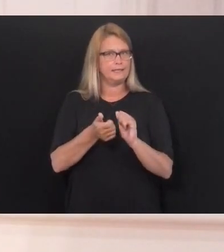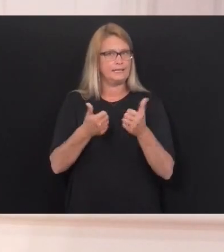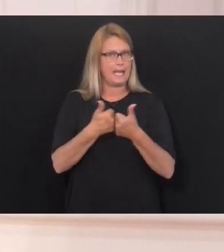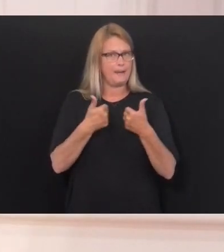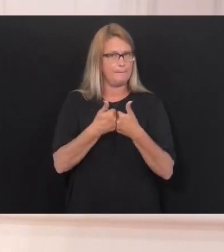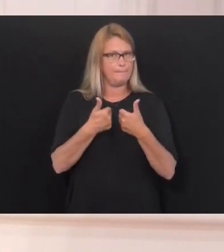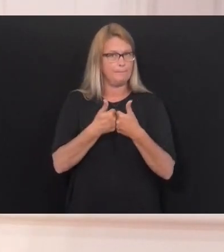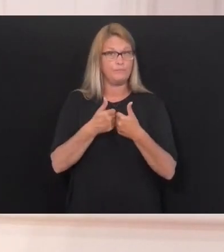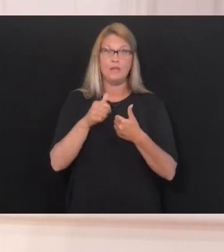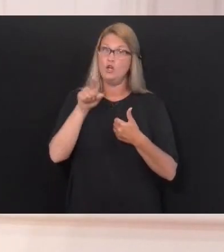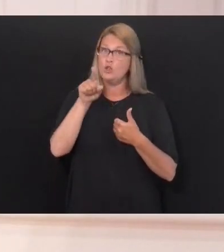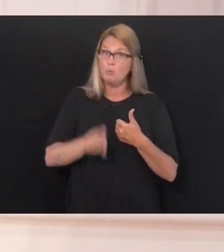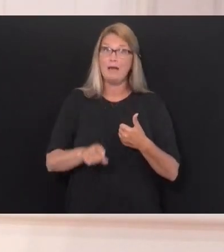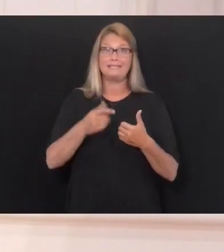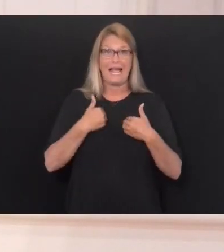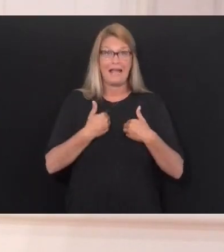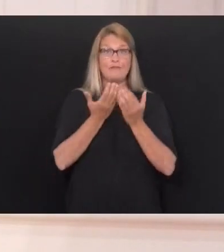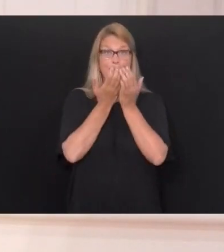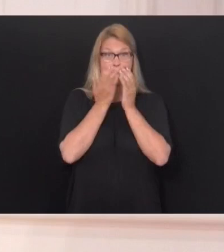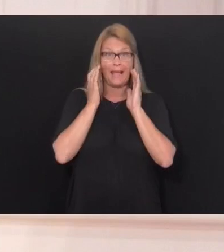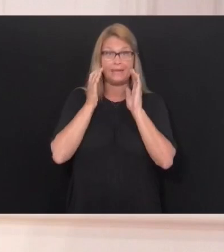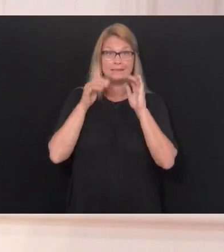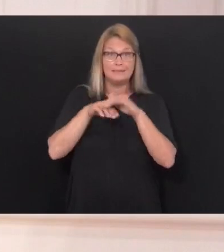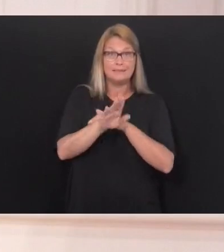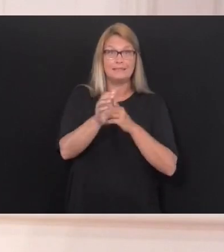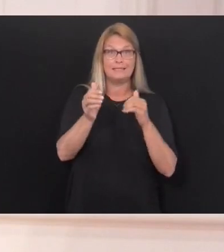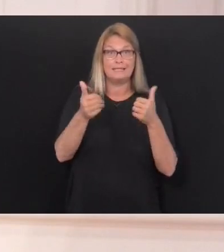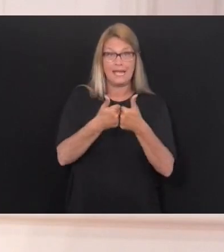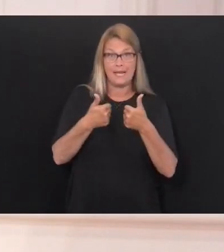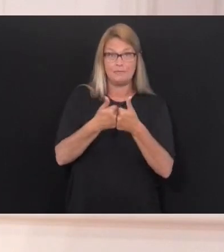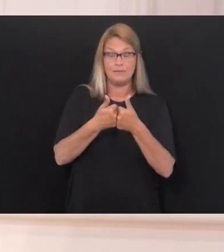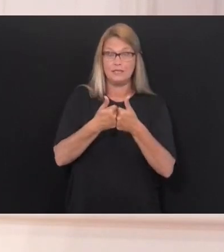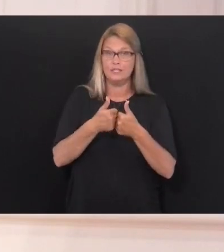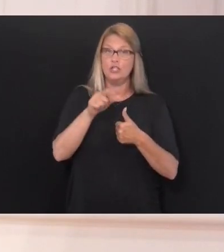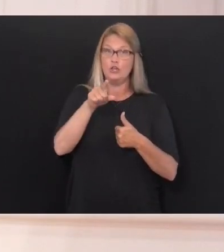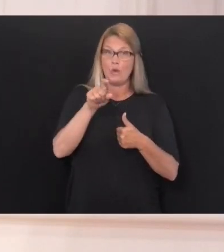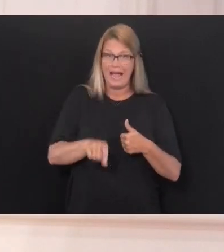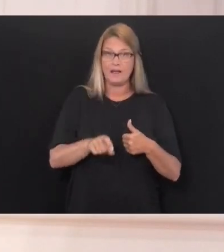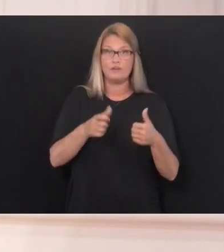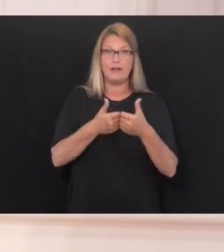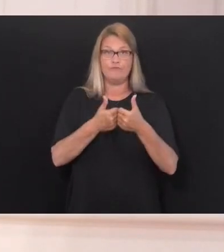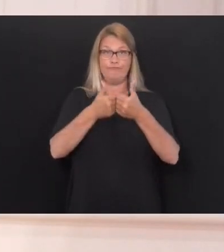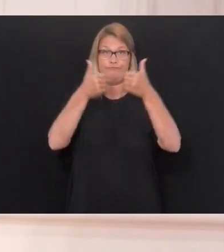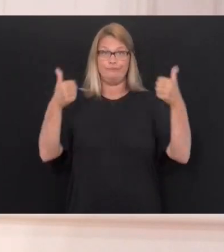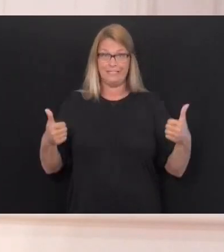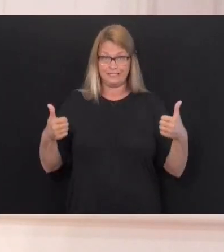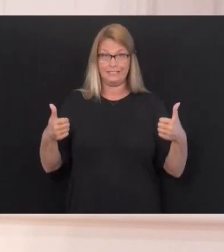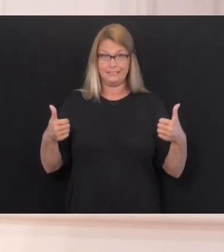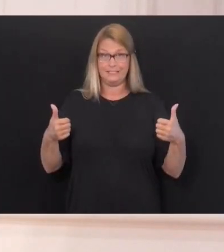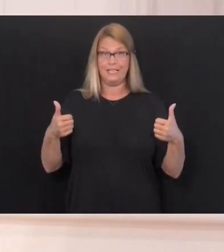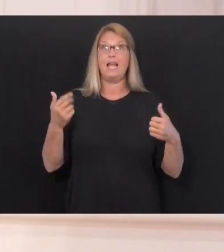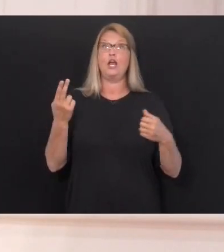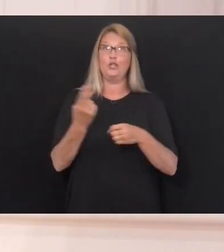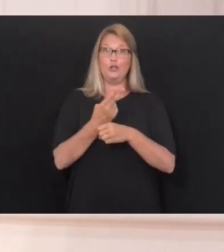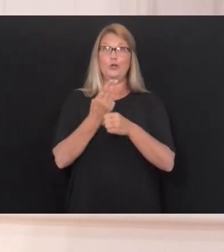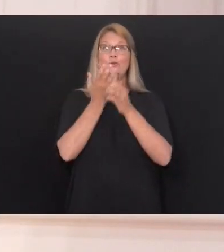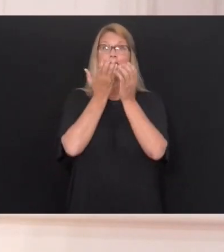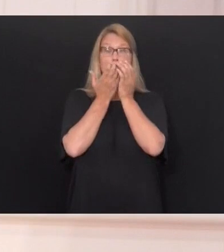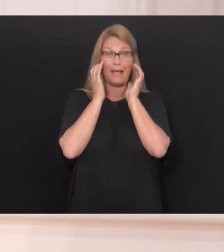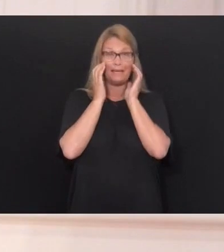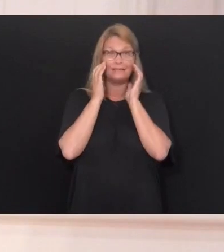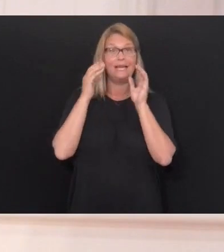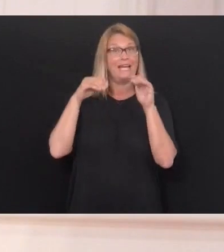protect our kids in every way, and we're going to protect all those that are working with our kids. But we're going to be ready. We're going to be